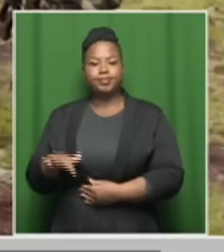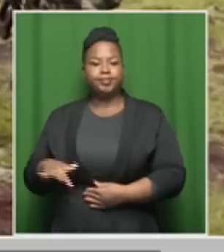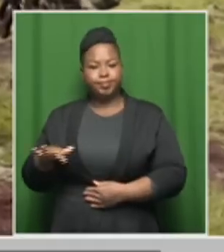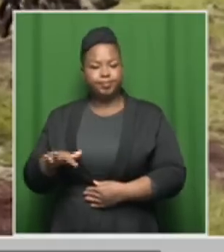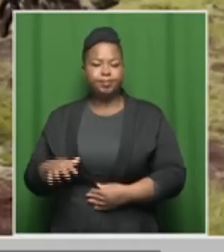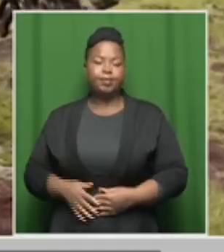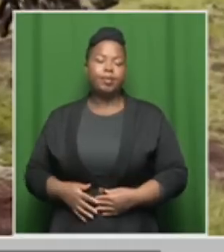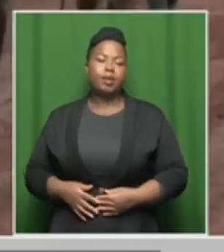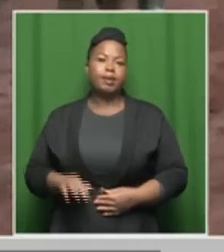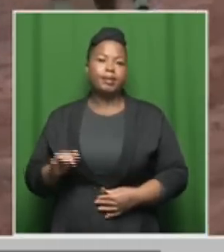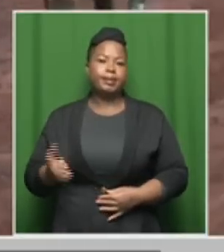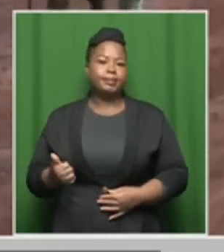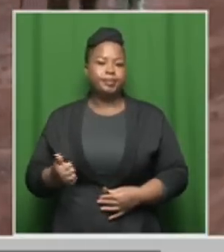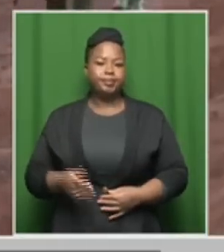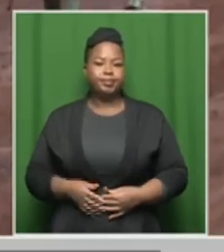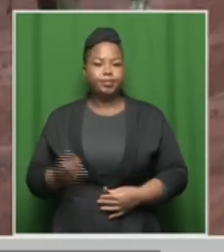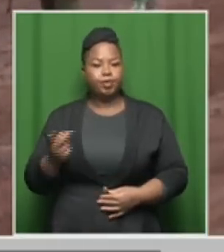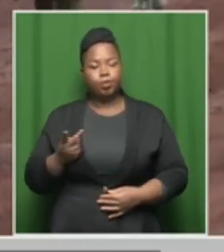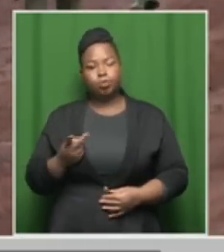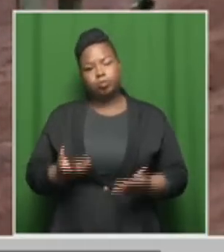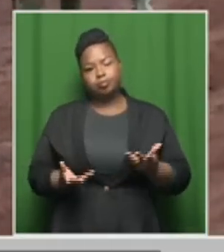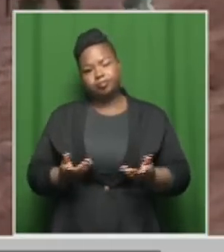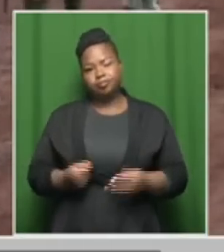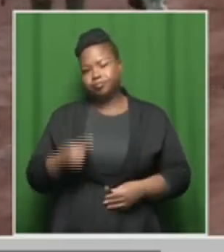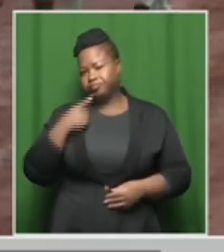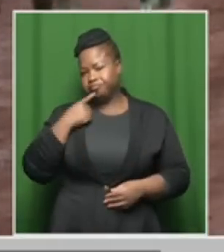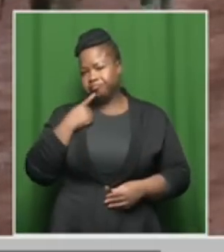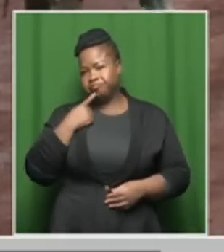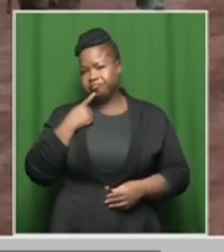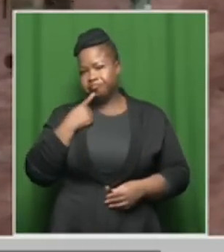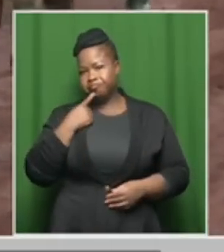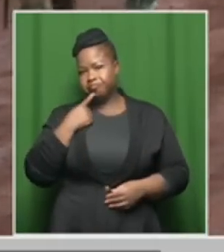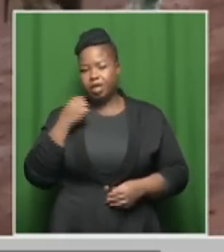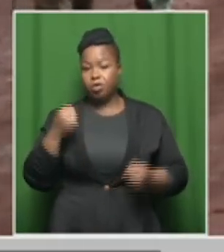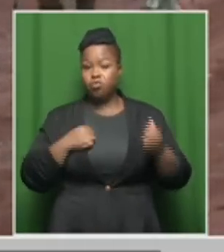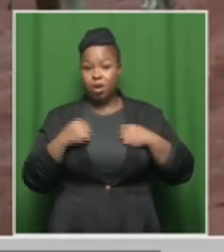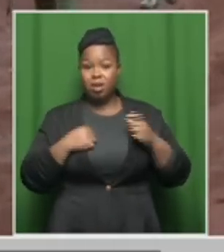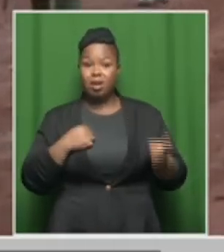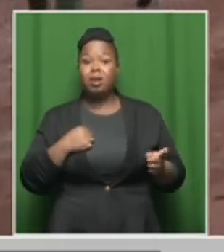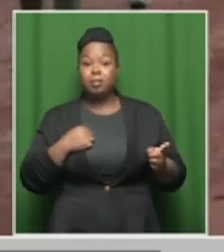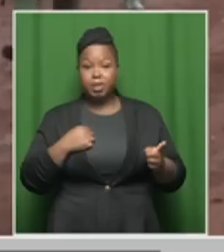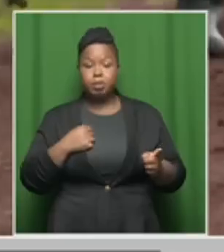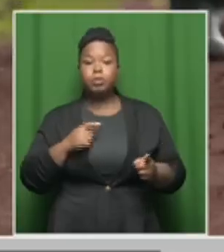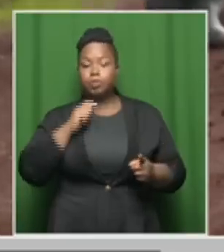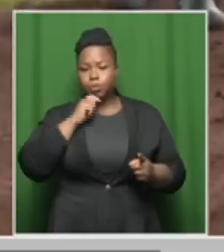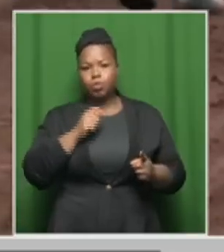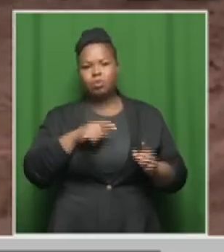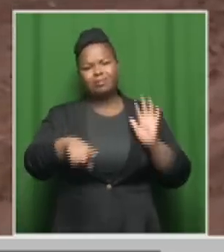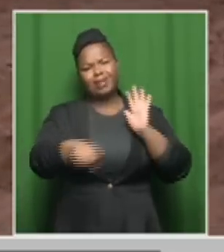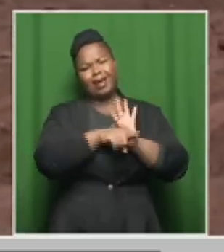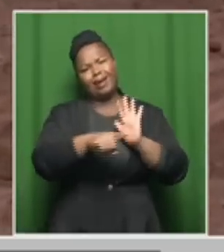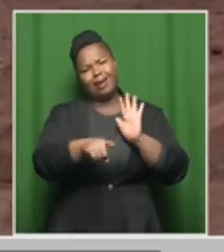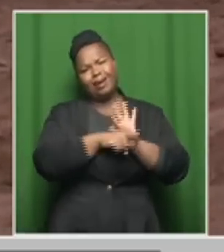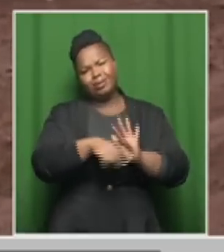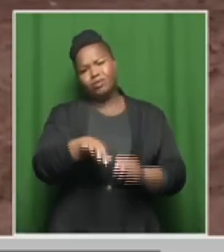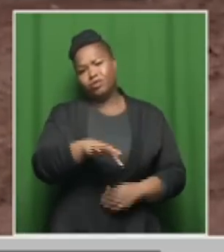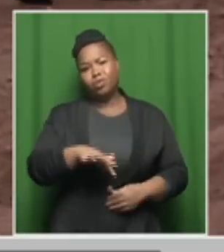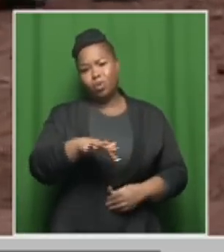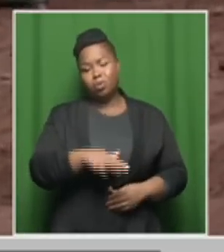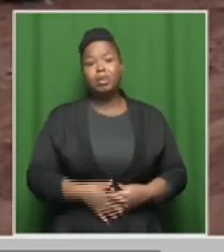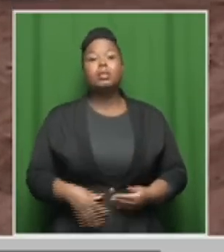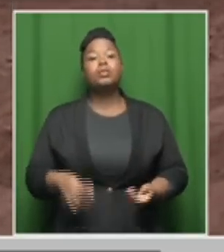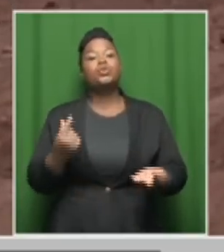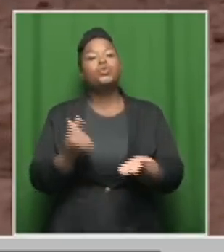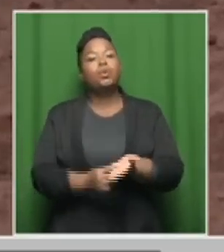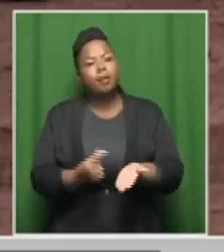conflict, one could say that Rwanda has played a very critical and negative role in that area. Uganda has done the